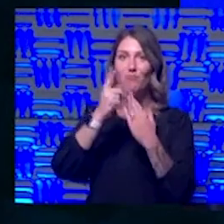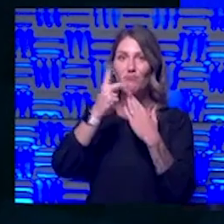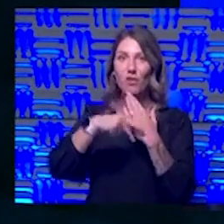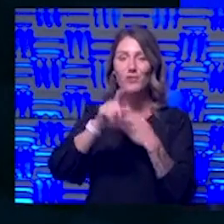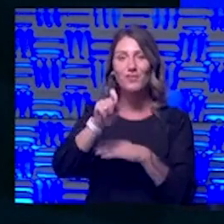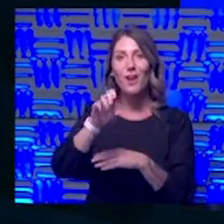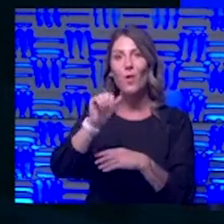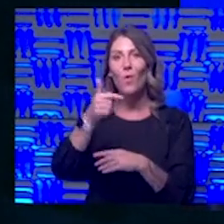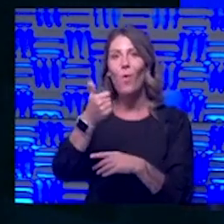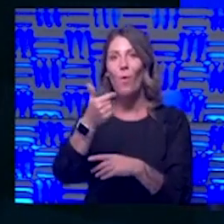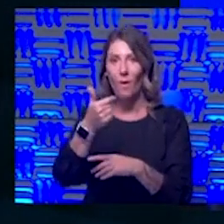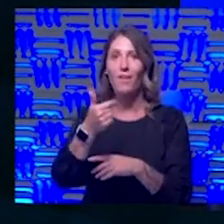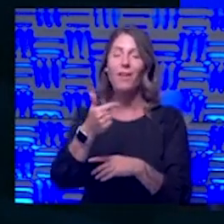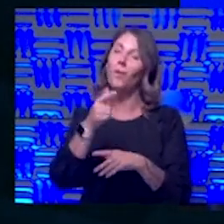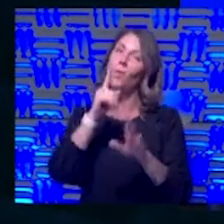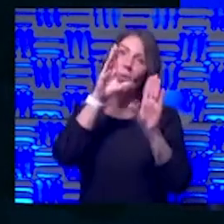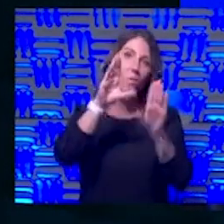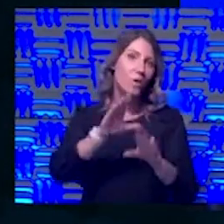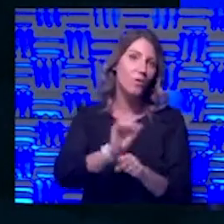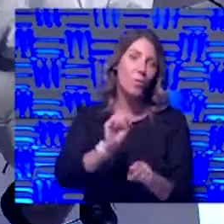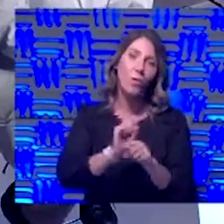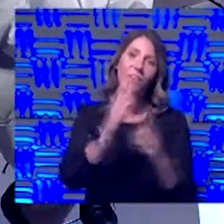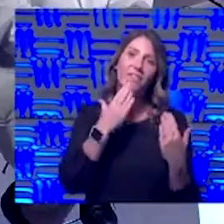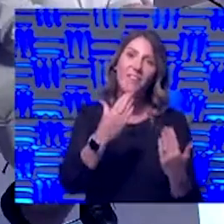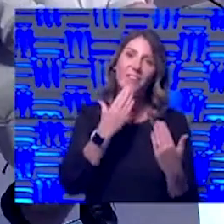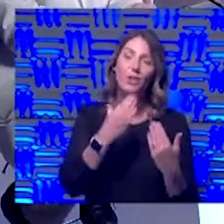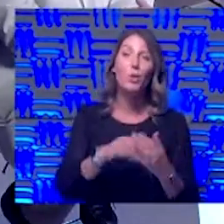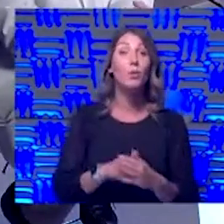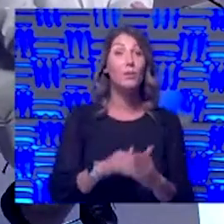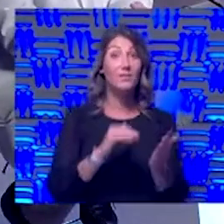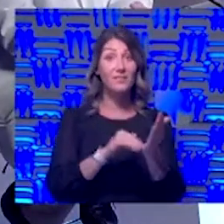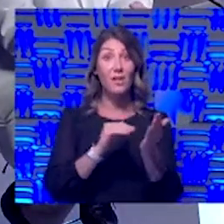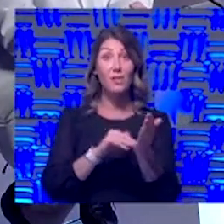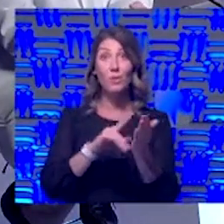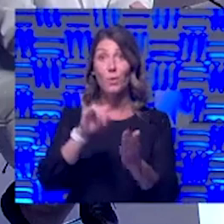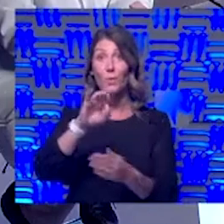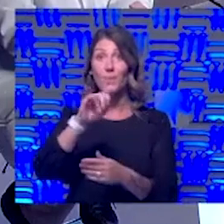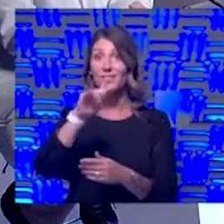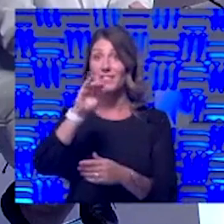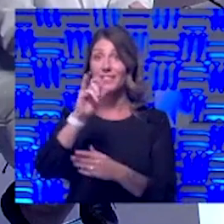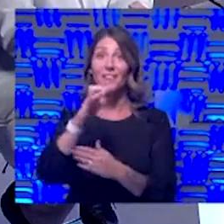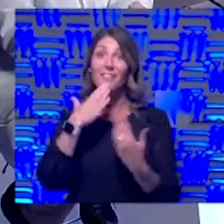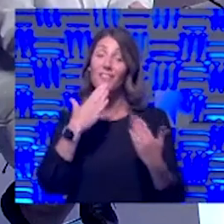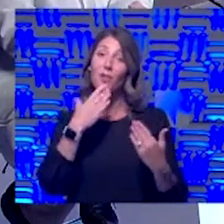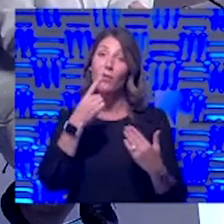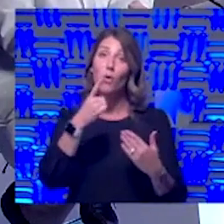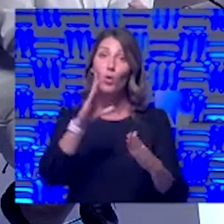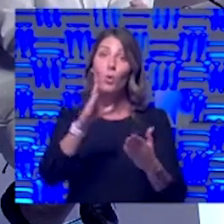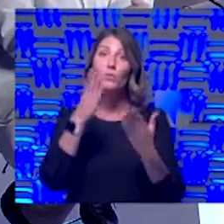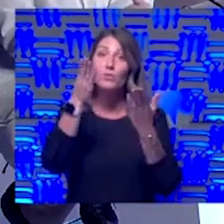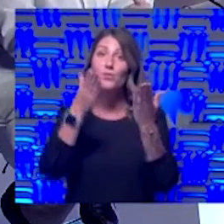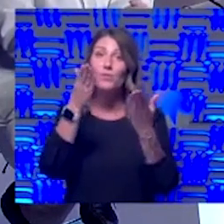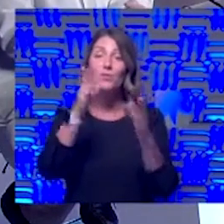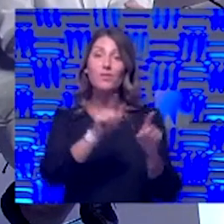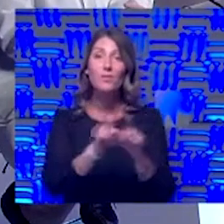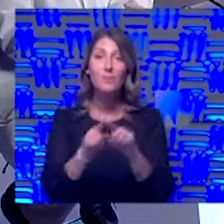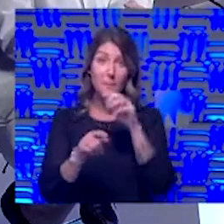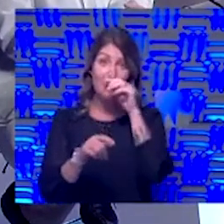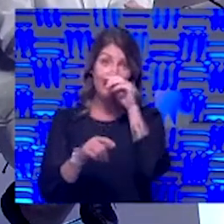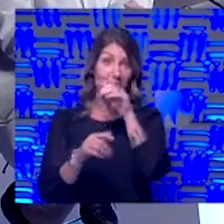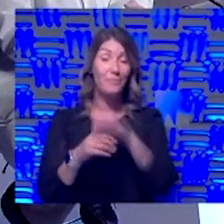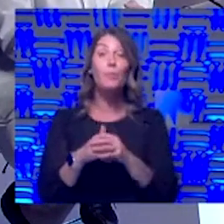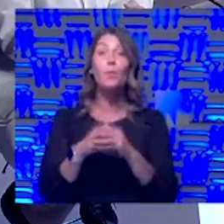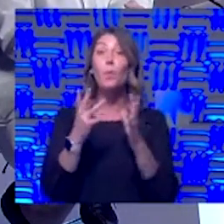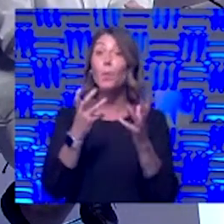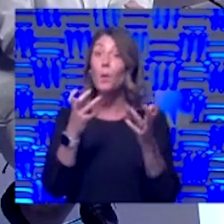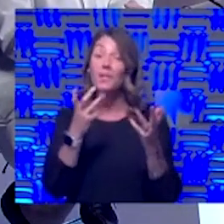for what you're doing. What great work. Yeah. Dr. Yedlinsky, thank you for your service. Thank you very much. Anything else you want? I thought you want to leave us with today? No, I